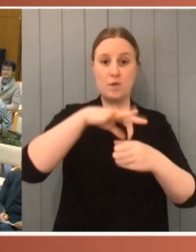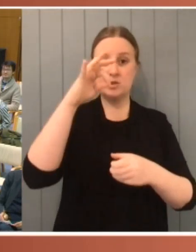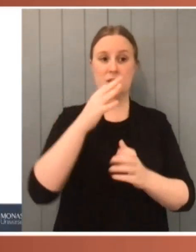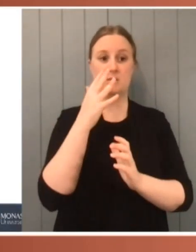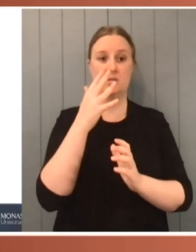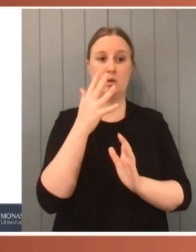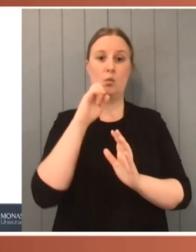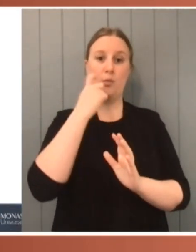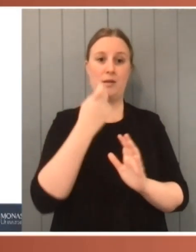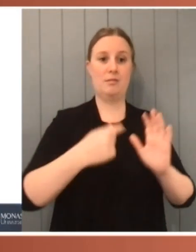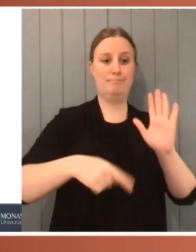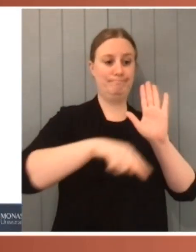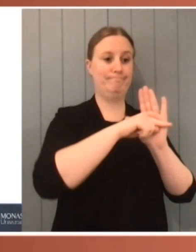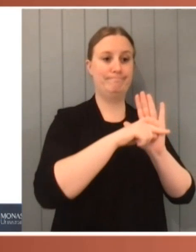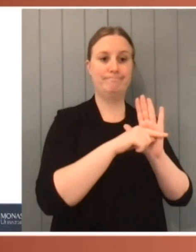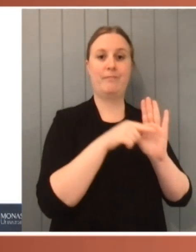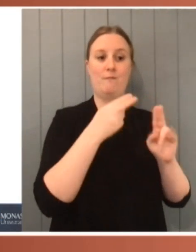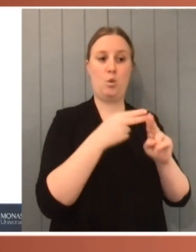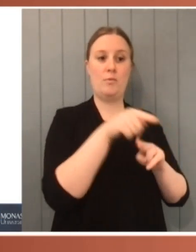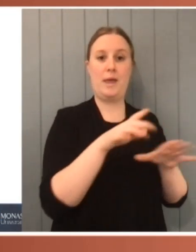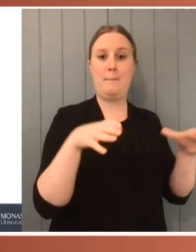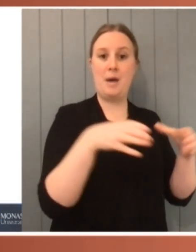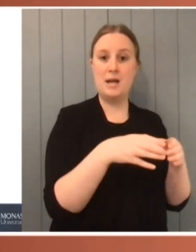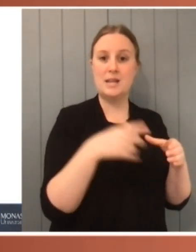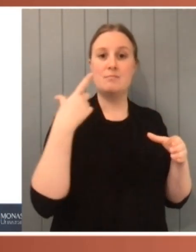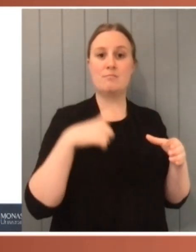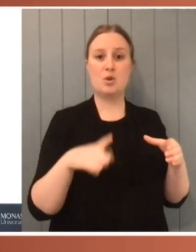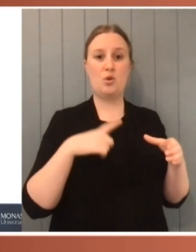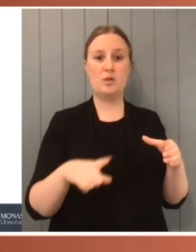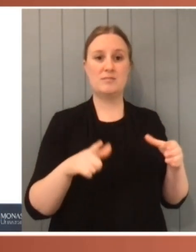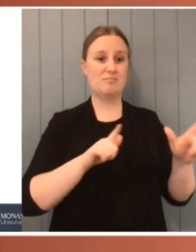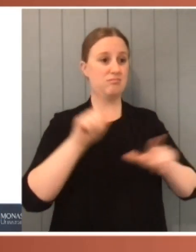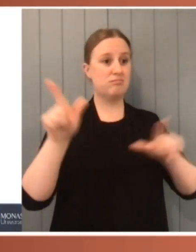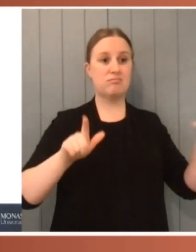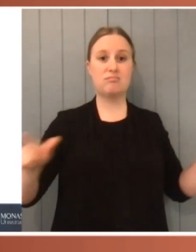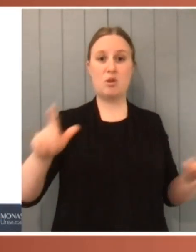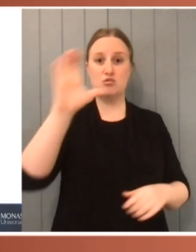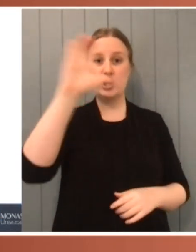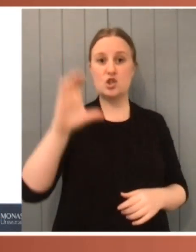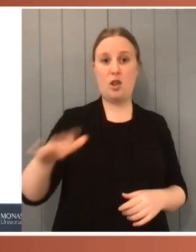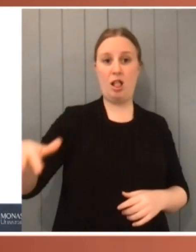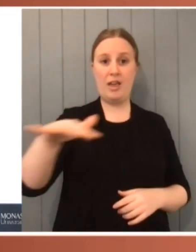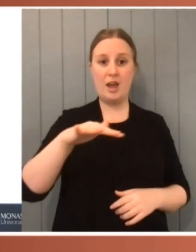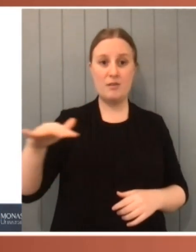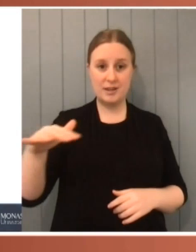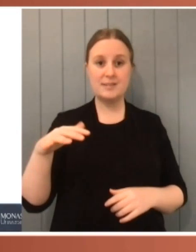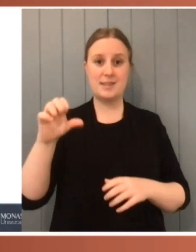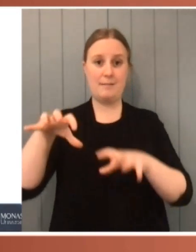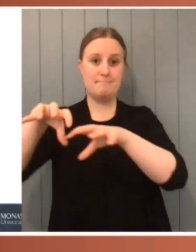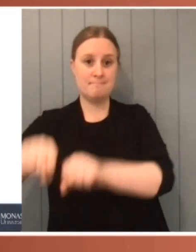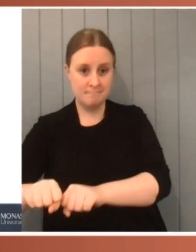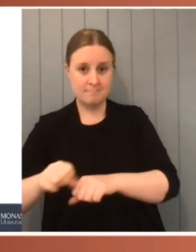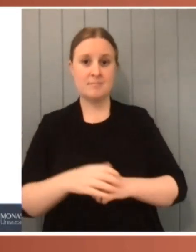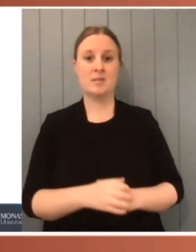regional seats, ageing membership and stretched resources. A final plausible reason why opponents